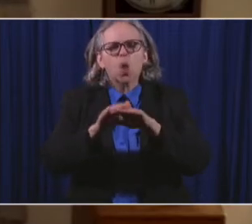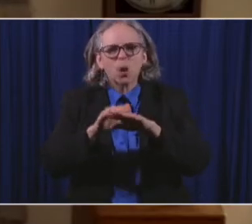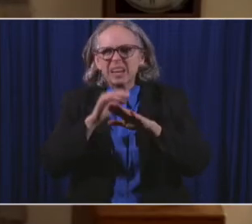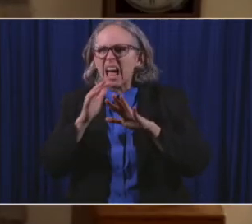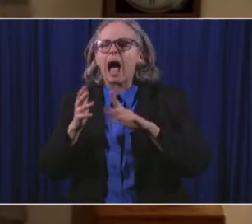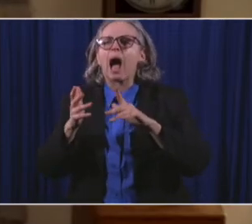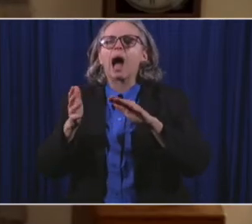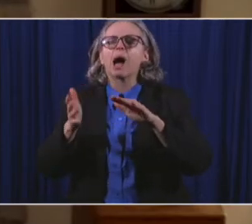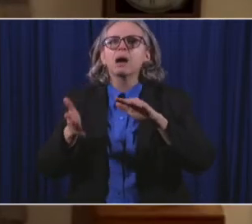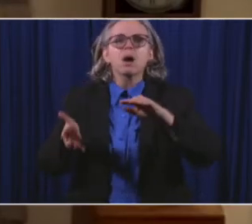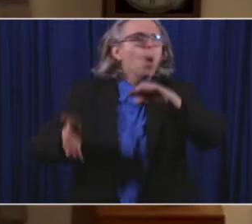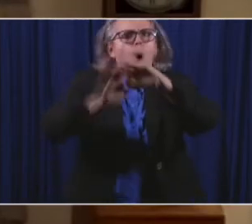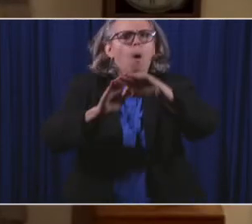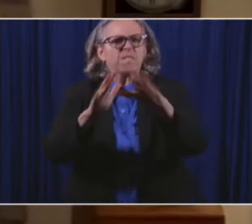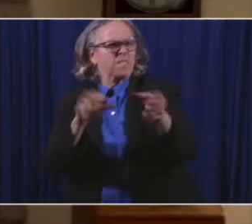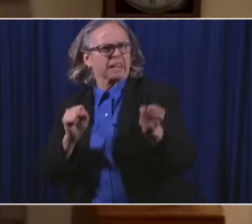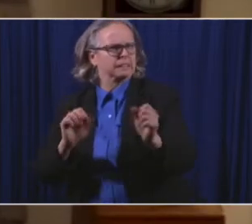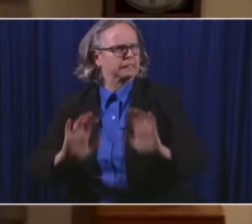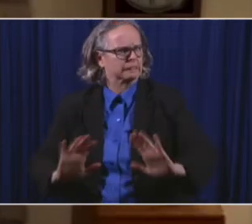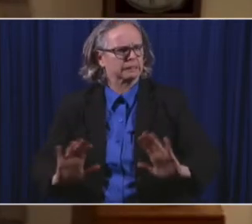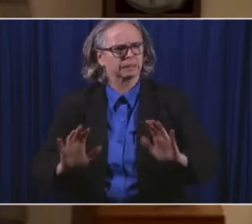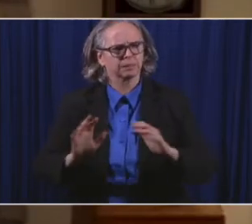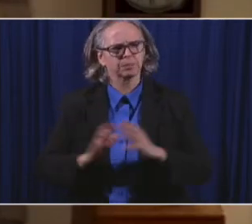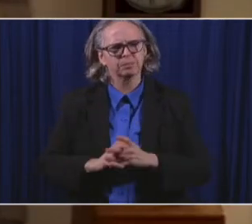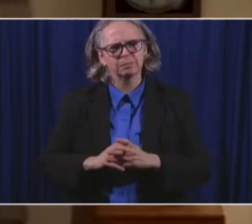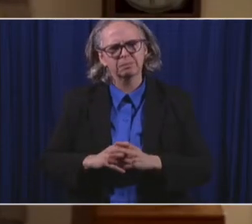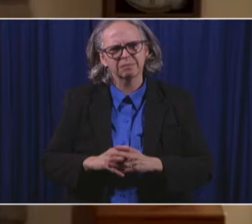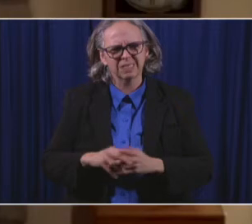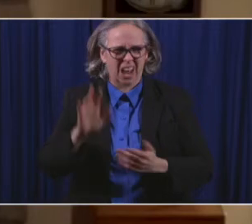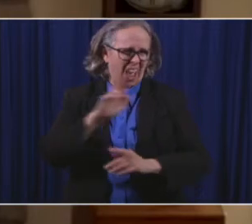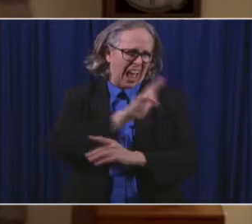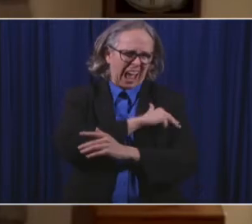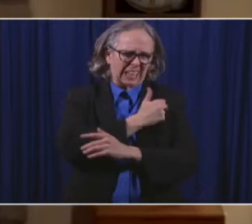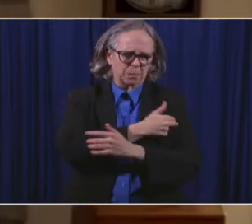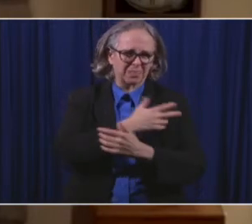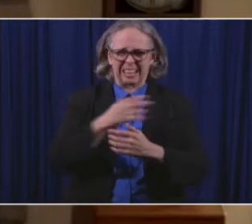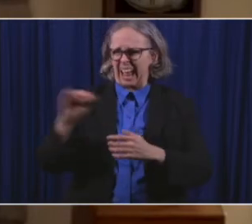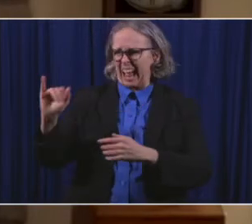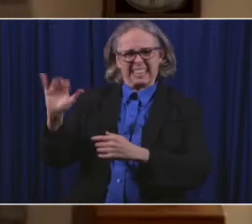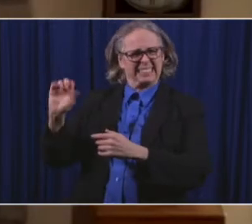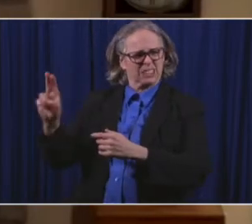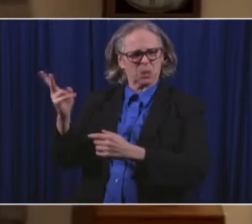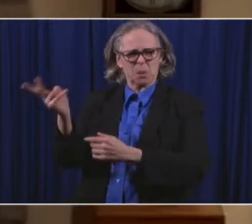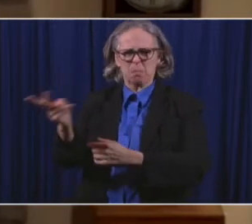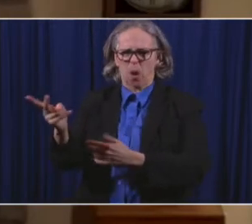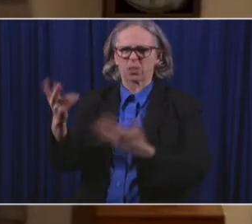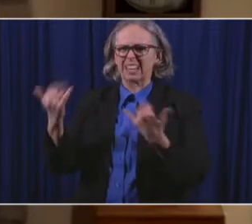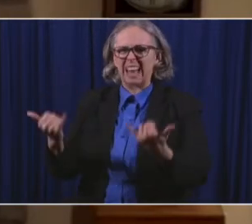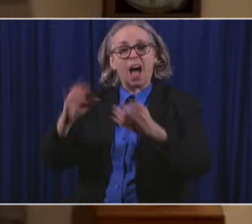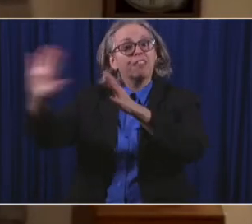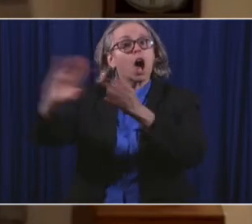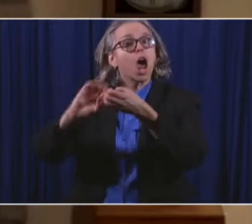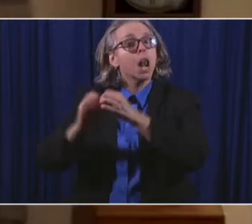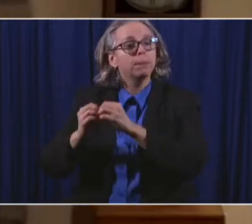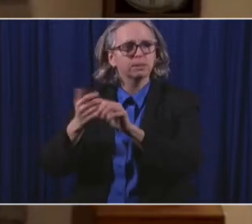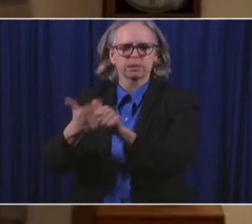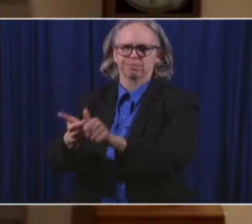are lagging. They will lag 2 to 3 weeks, sometimes more, behind that. And